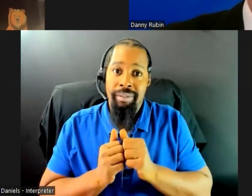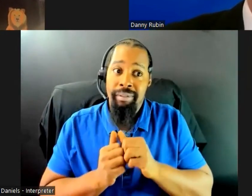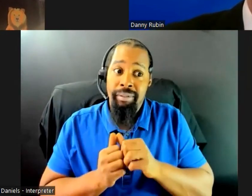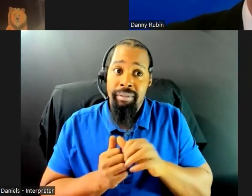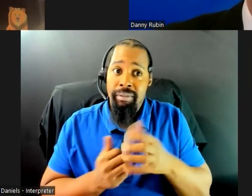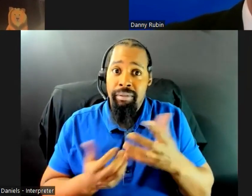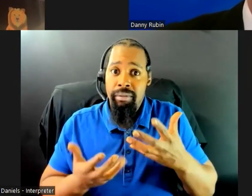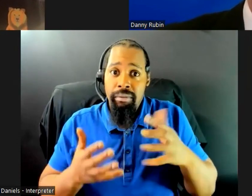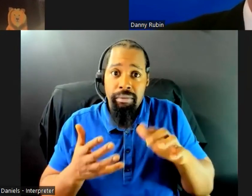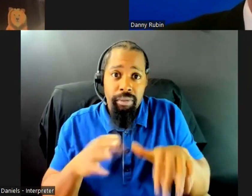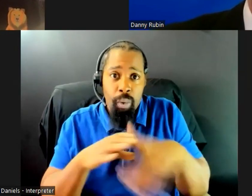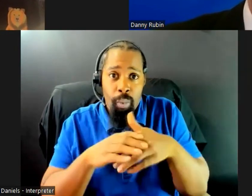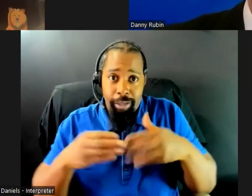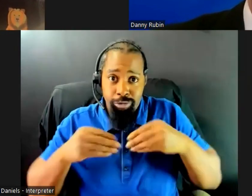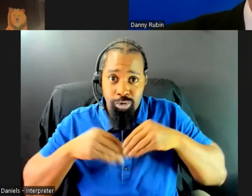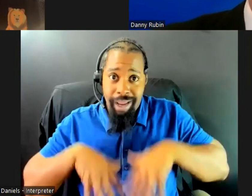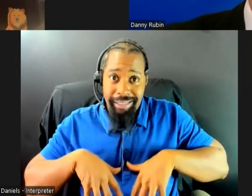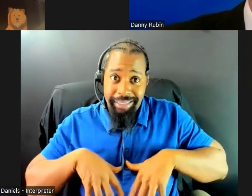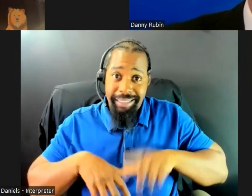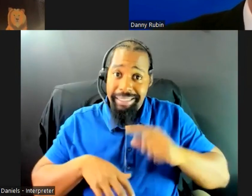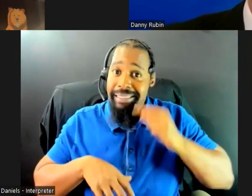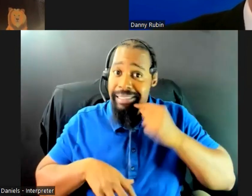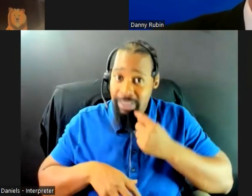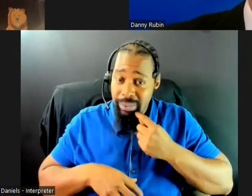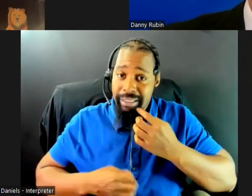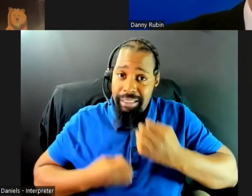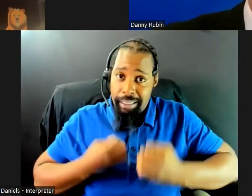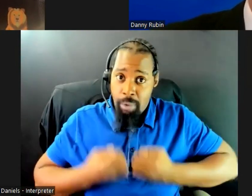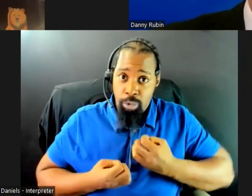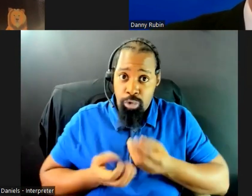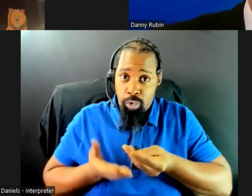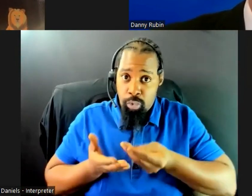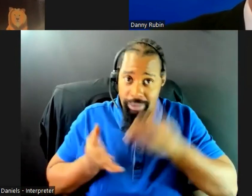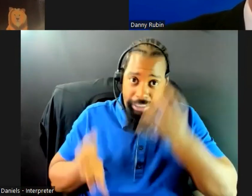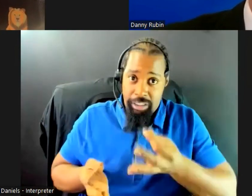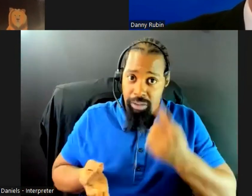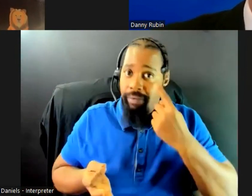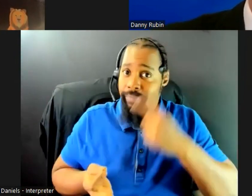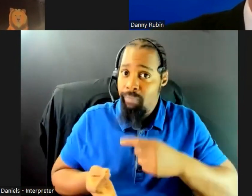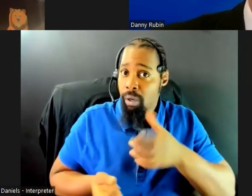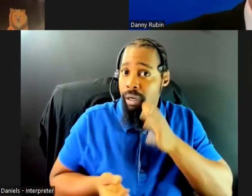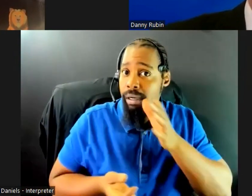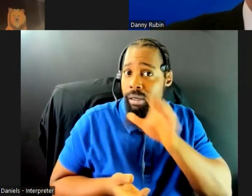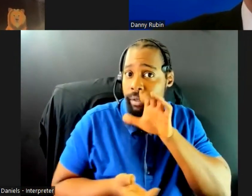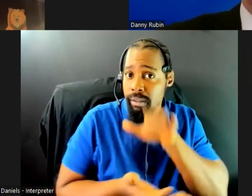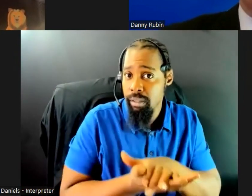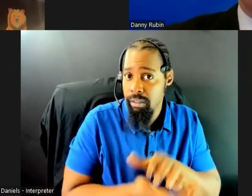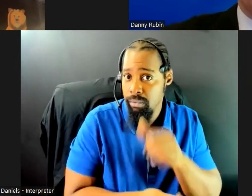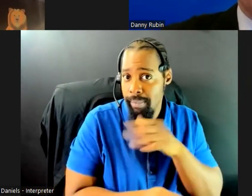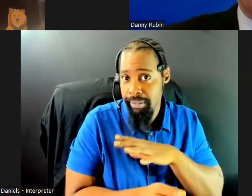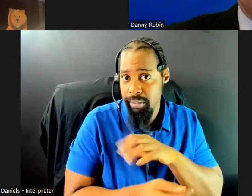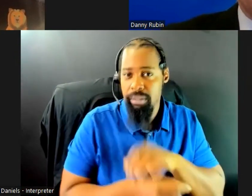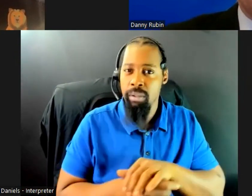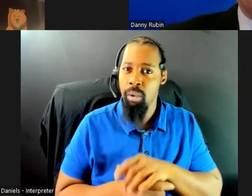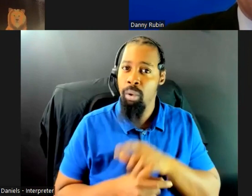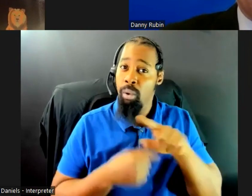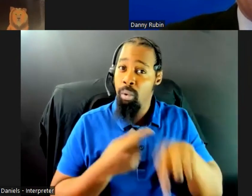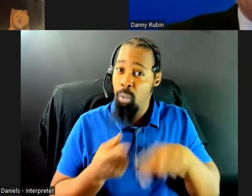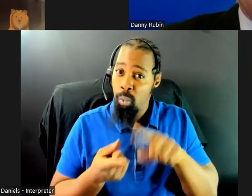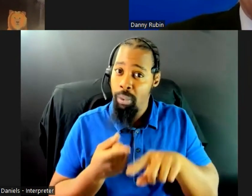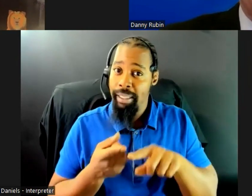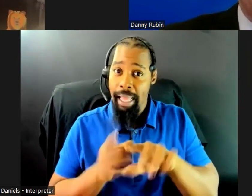And when you are given a gift of designing